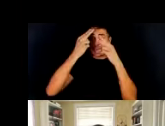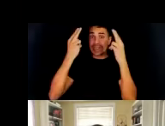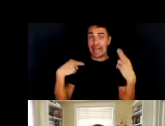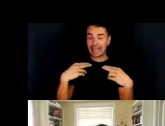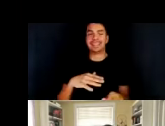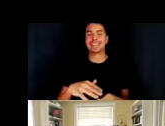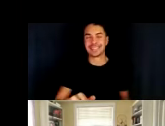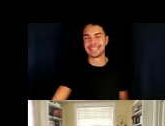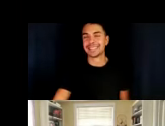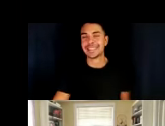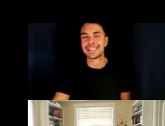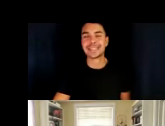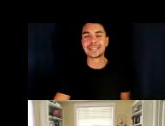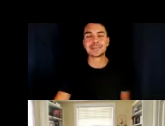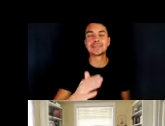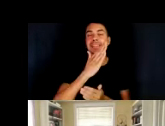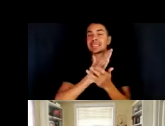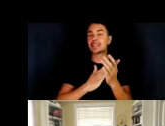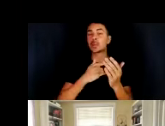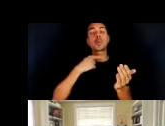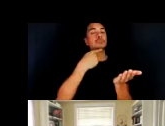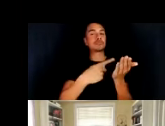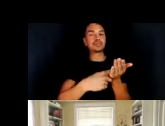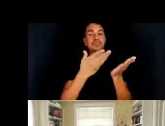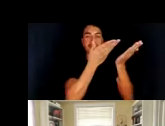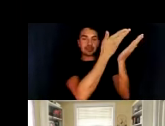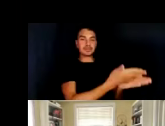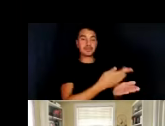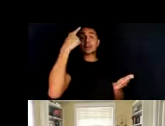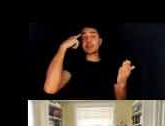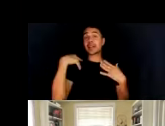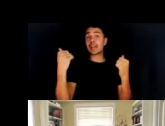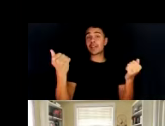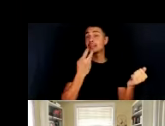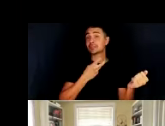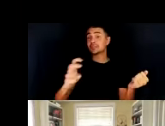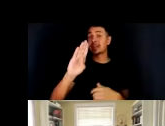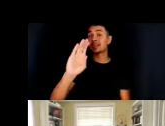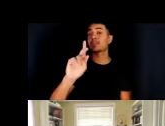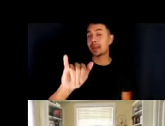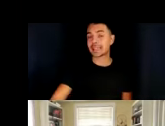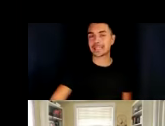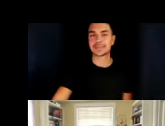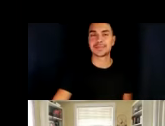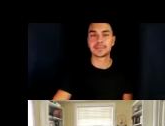about mental health today, and I will hand it over to Becky, who will be presenting this module. Thank you, Becky.